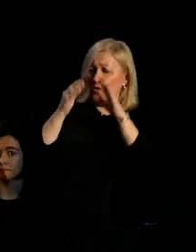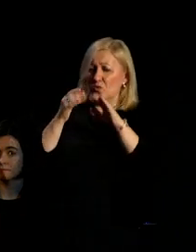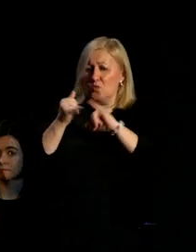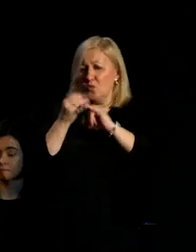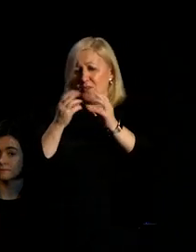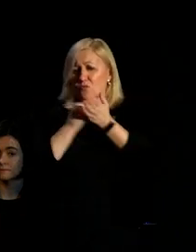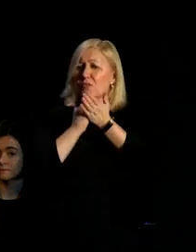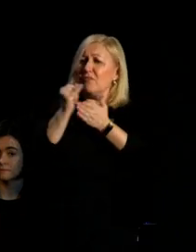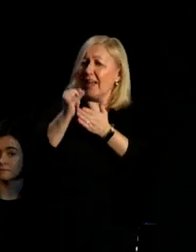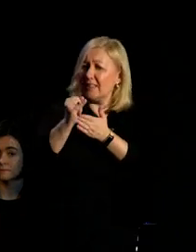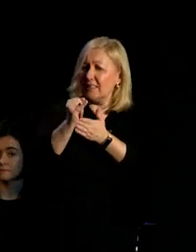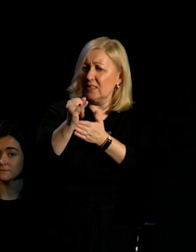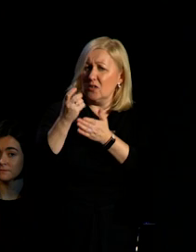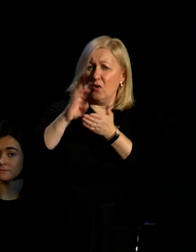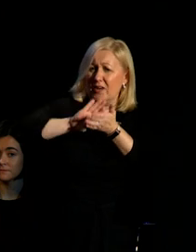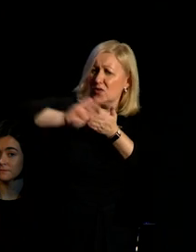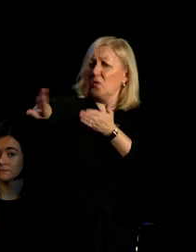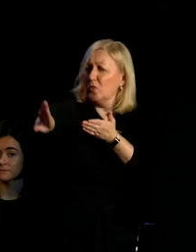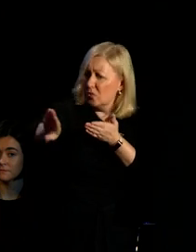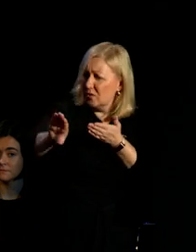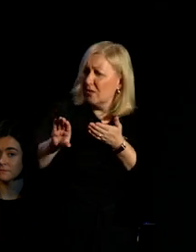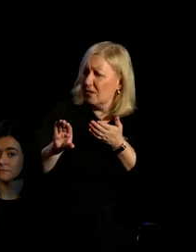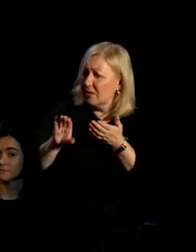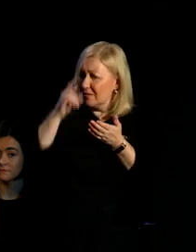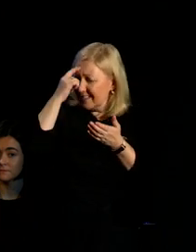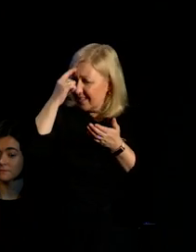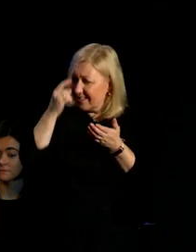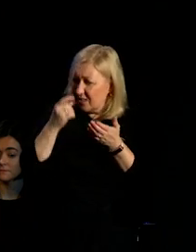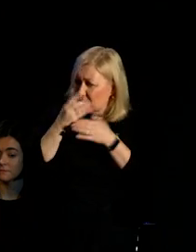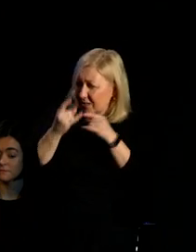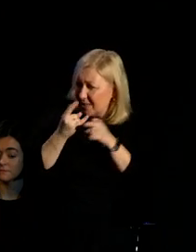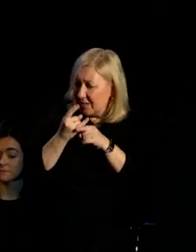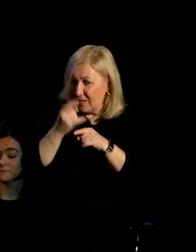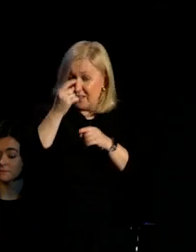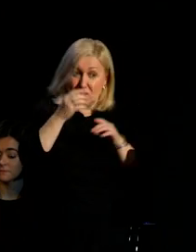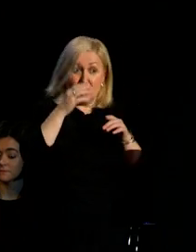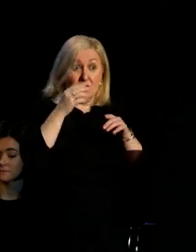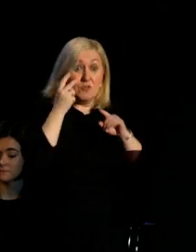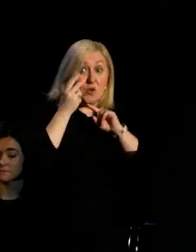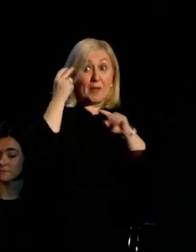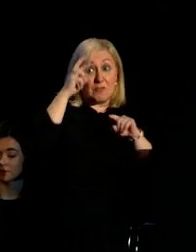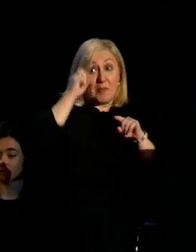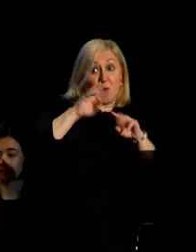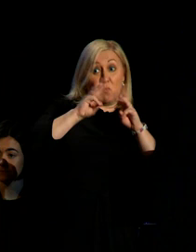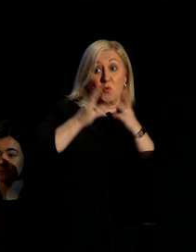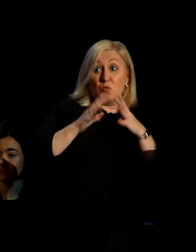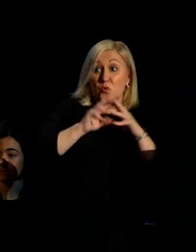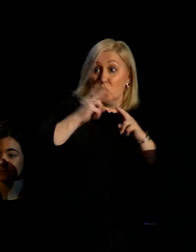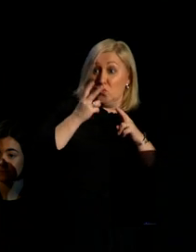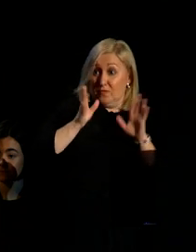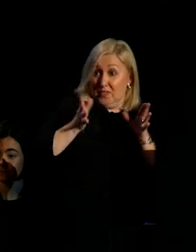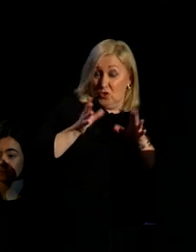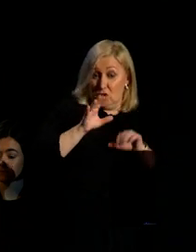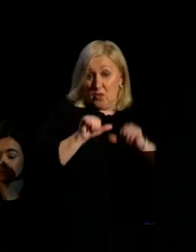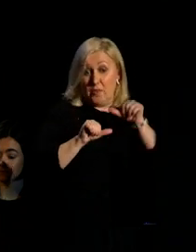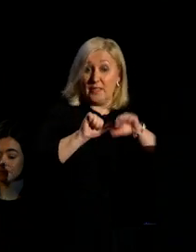The commitment to multilateralism that resulted from the founding moments of the United Nations in the aftermath of World War II is